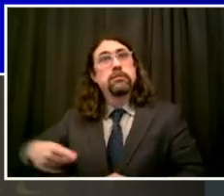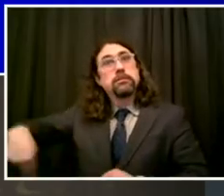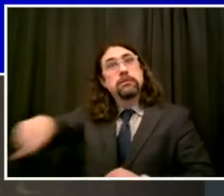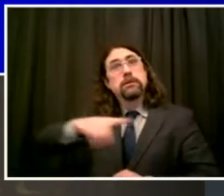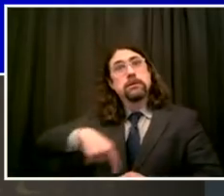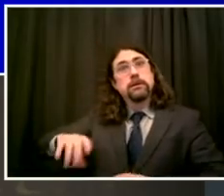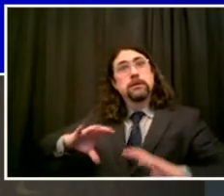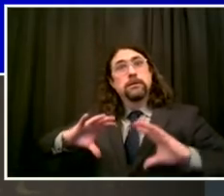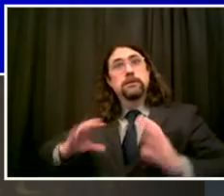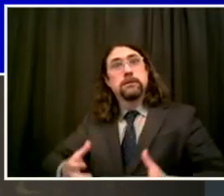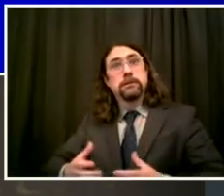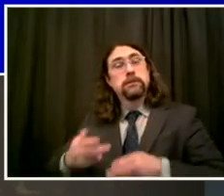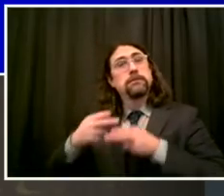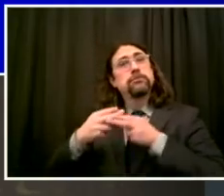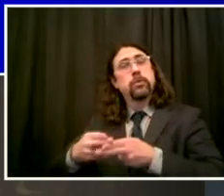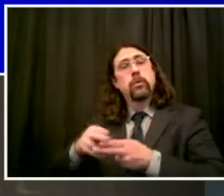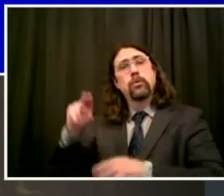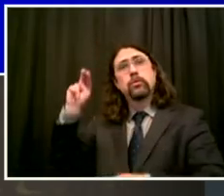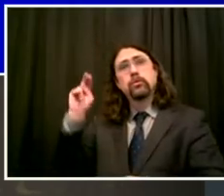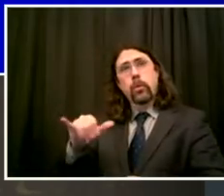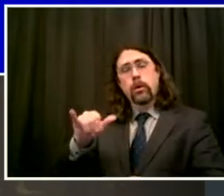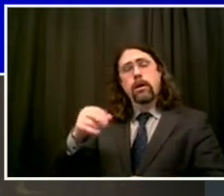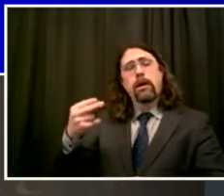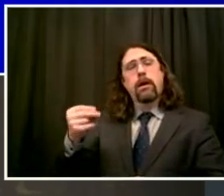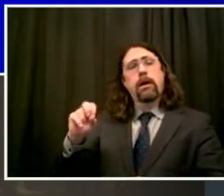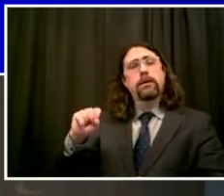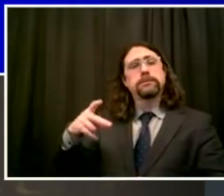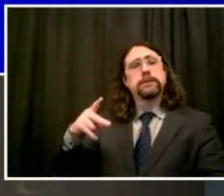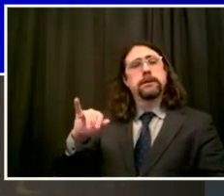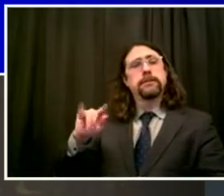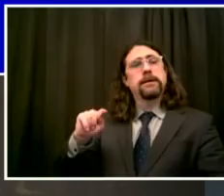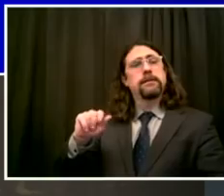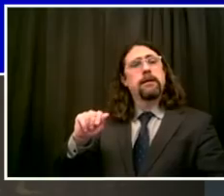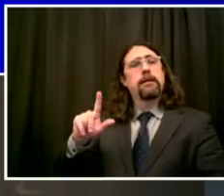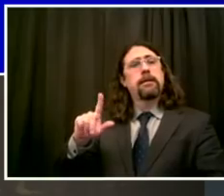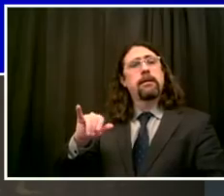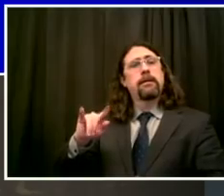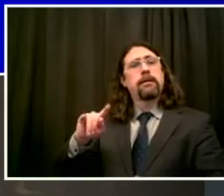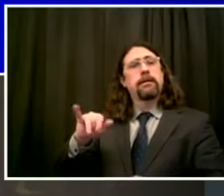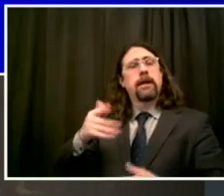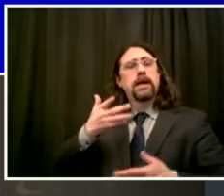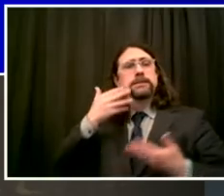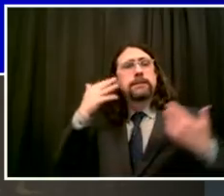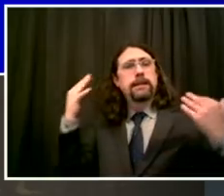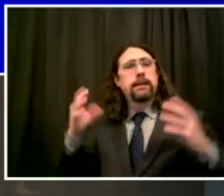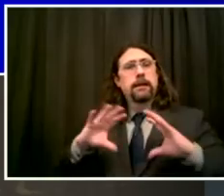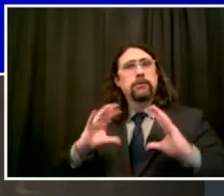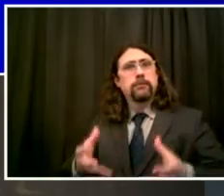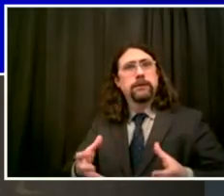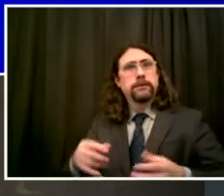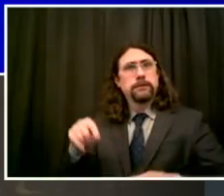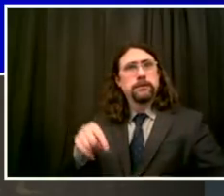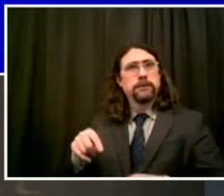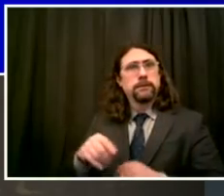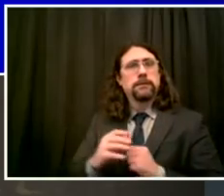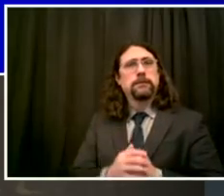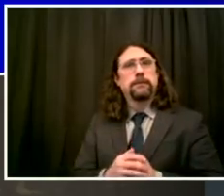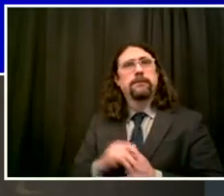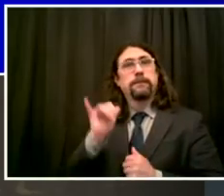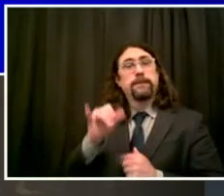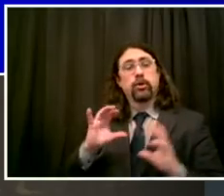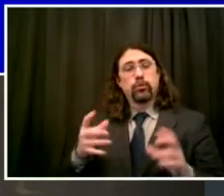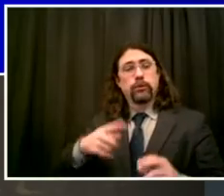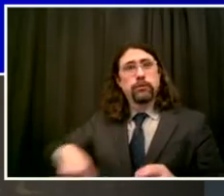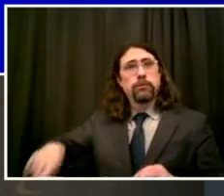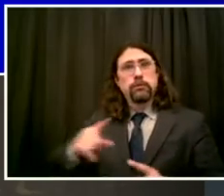understand what they were going through and what they needed to come back. And what was so clear on this call was these are folks, like every